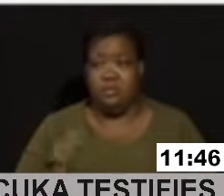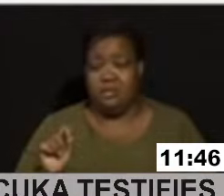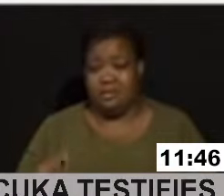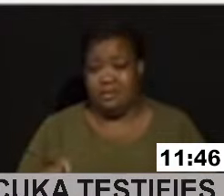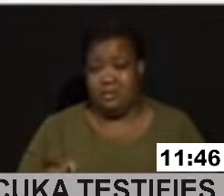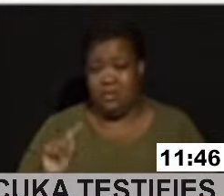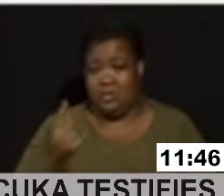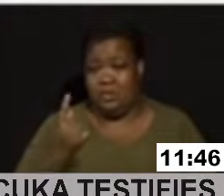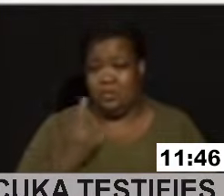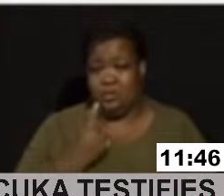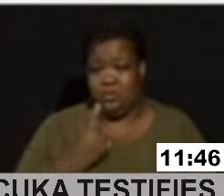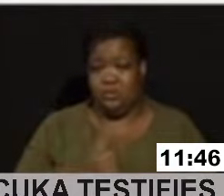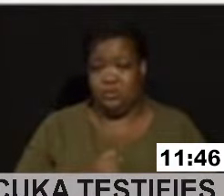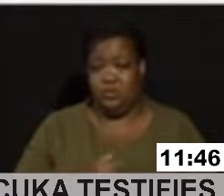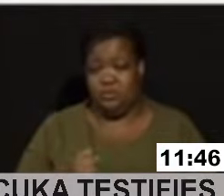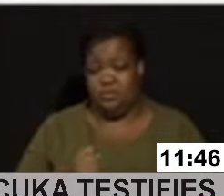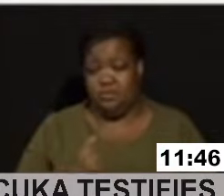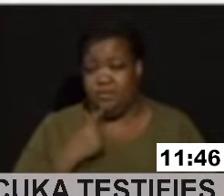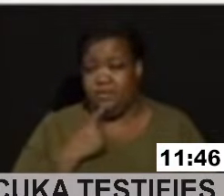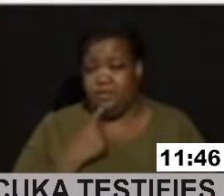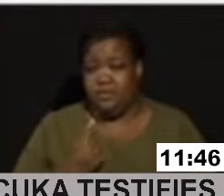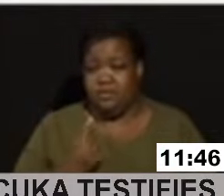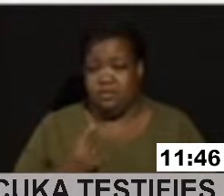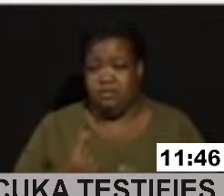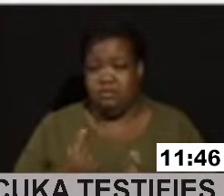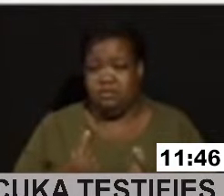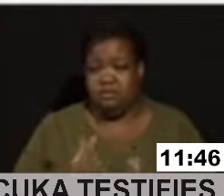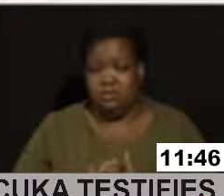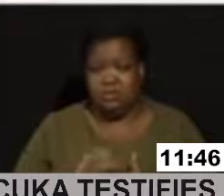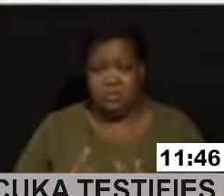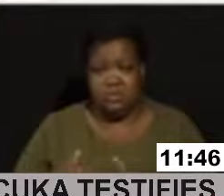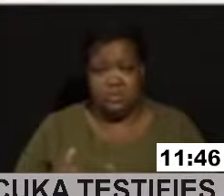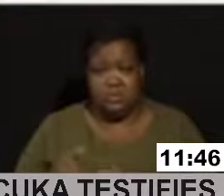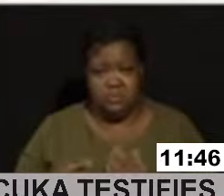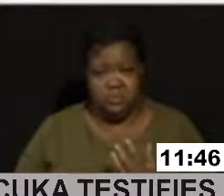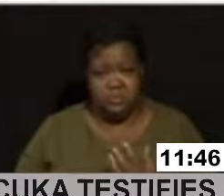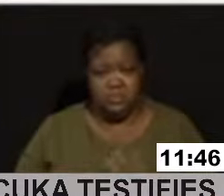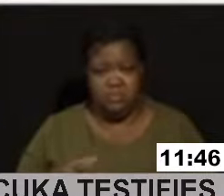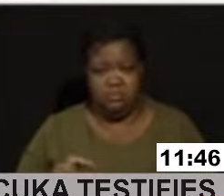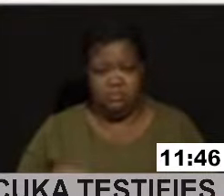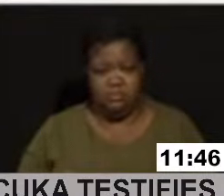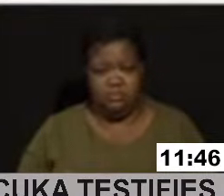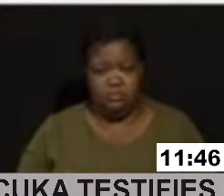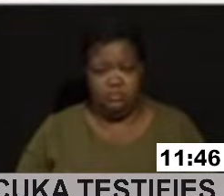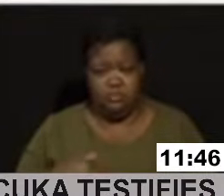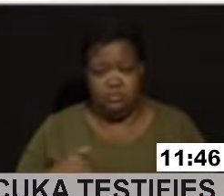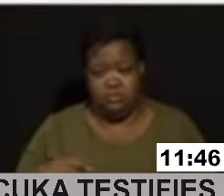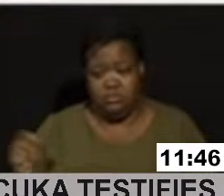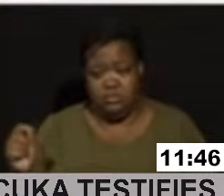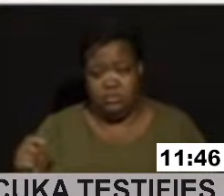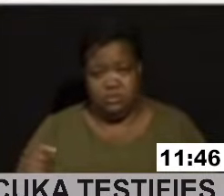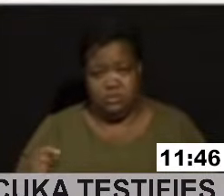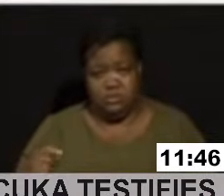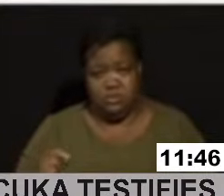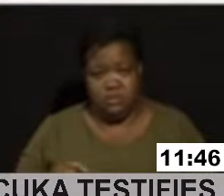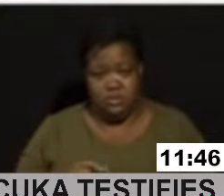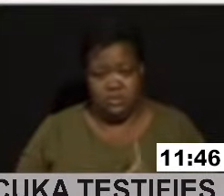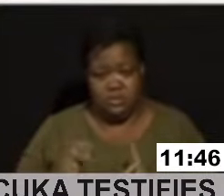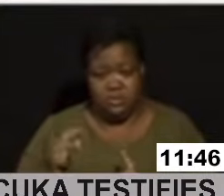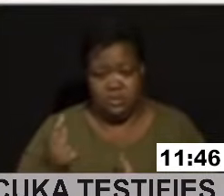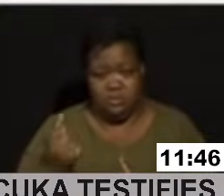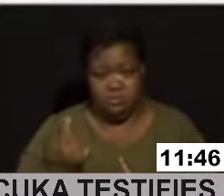one. Yes. To say, can we do this? No. At the time I left, no one had approached me.